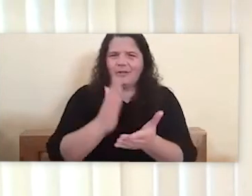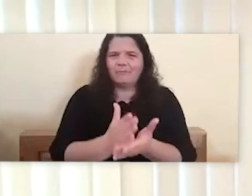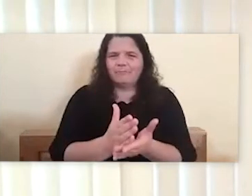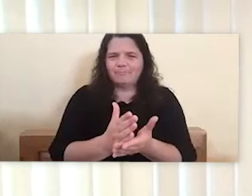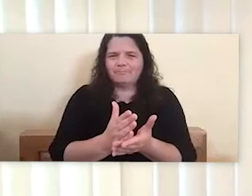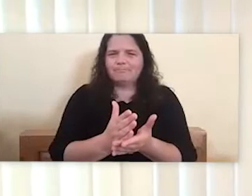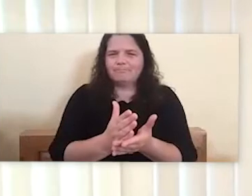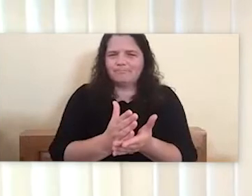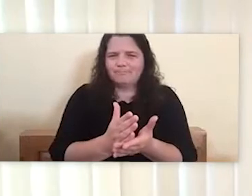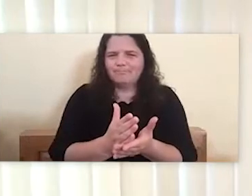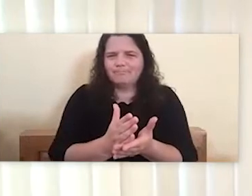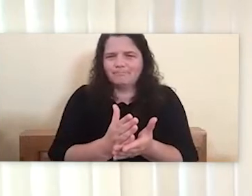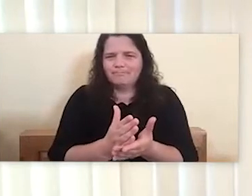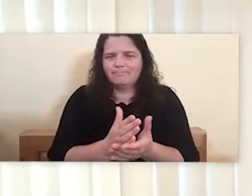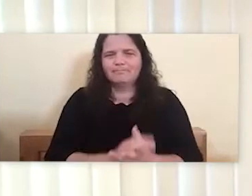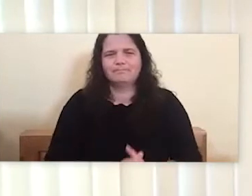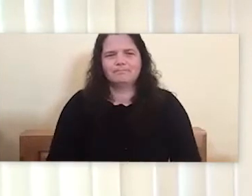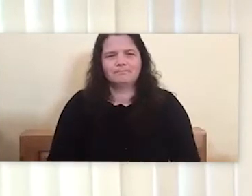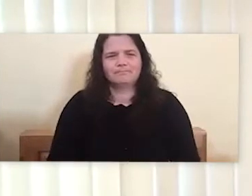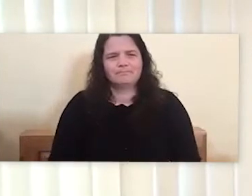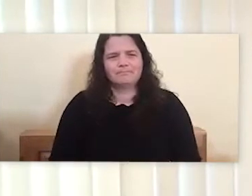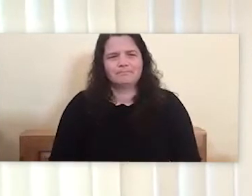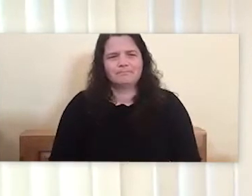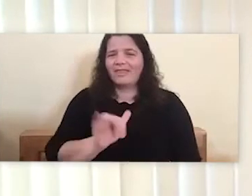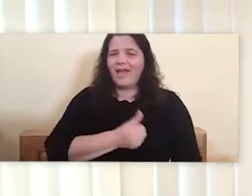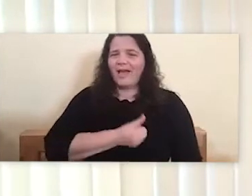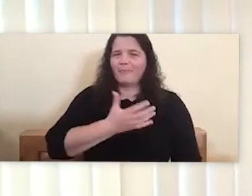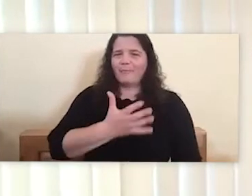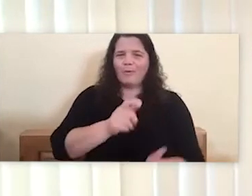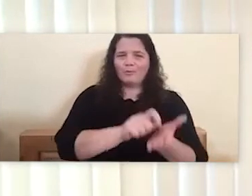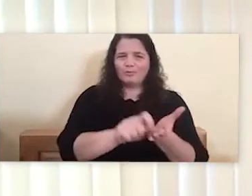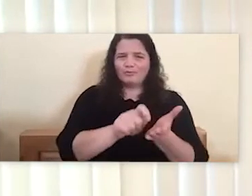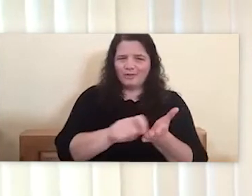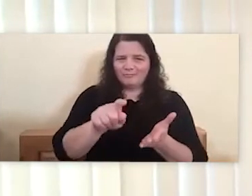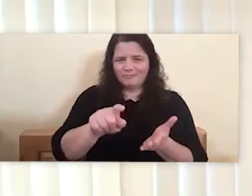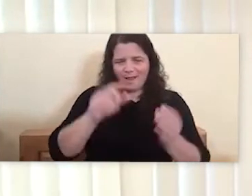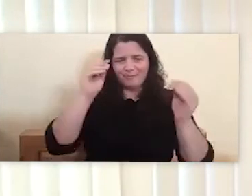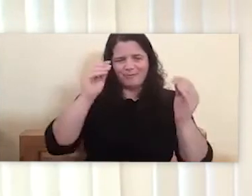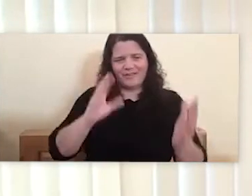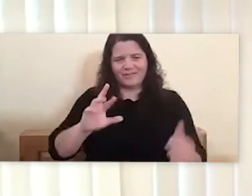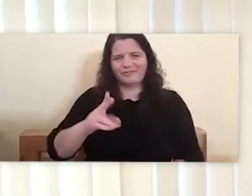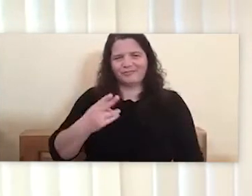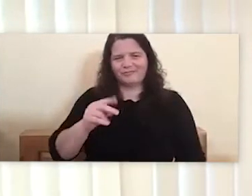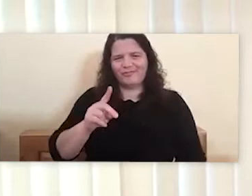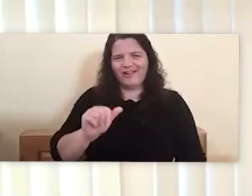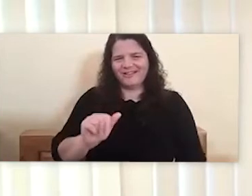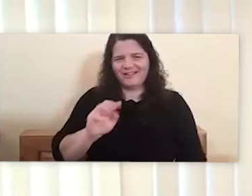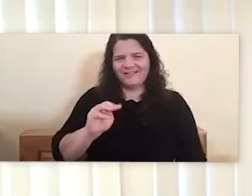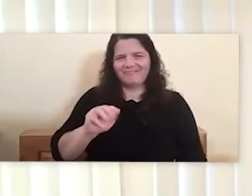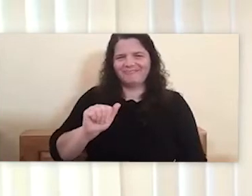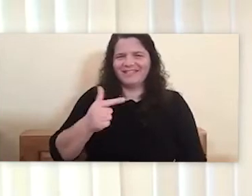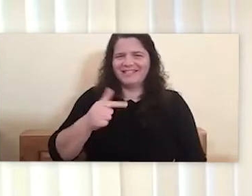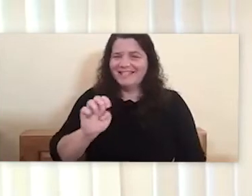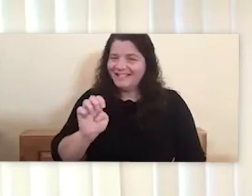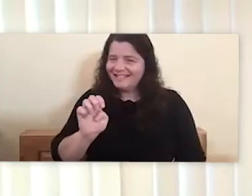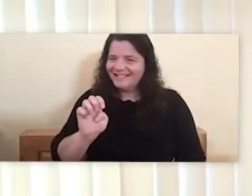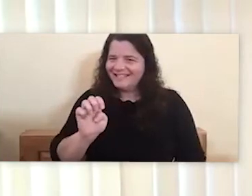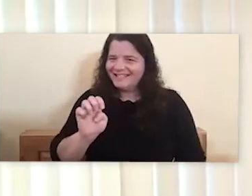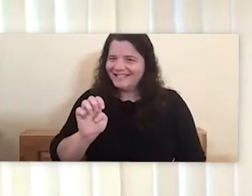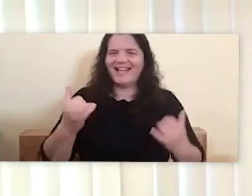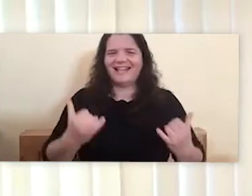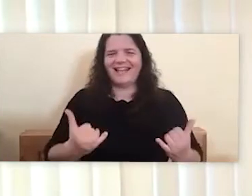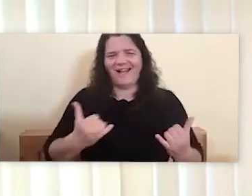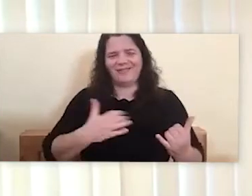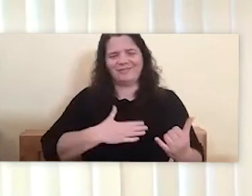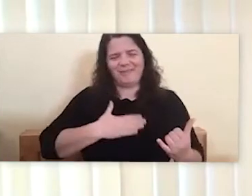The words of Professor Rhonda Magee. And now it's my pleasure to turn